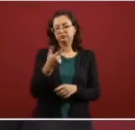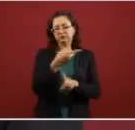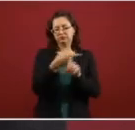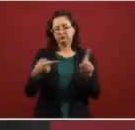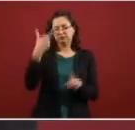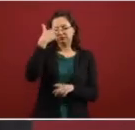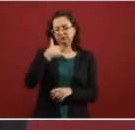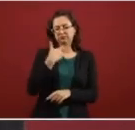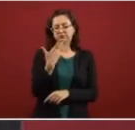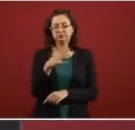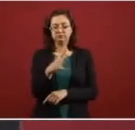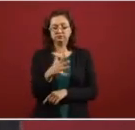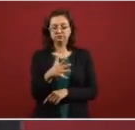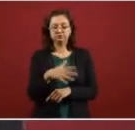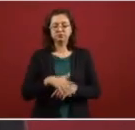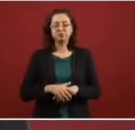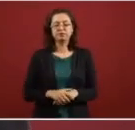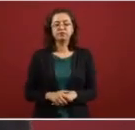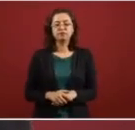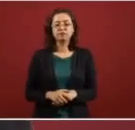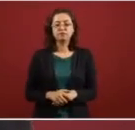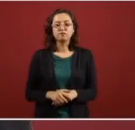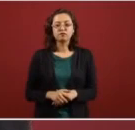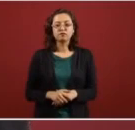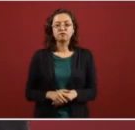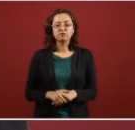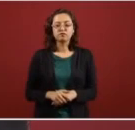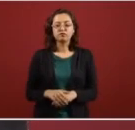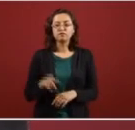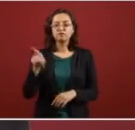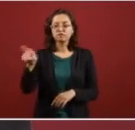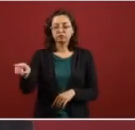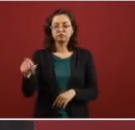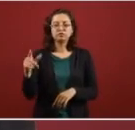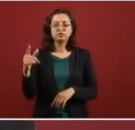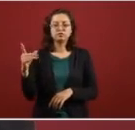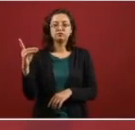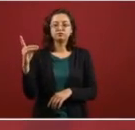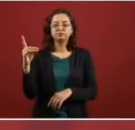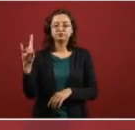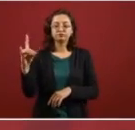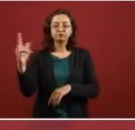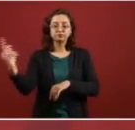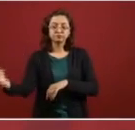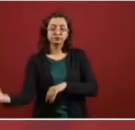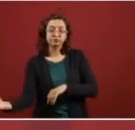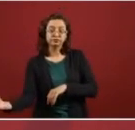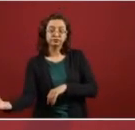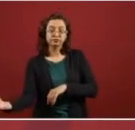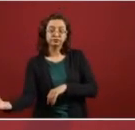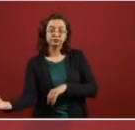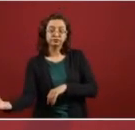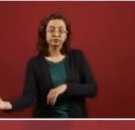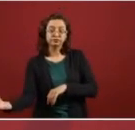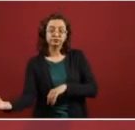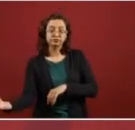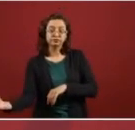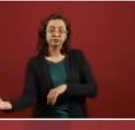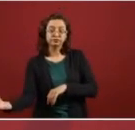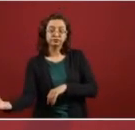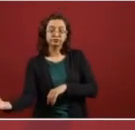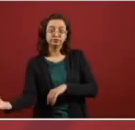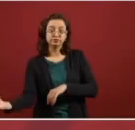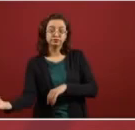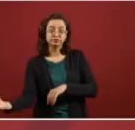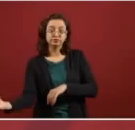leave, el gobierno del Perú, por vía de su canciller, the